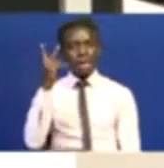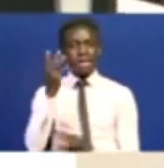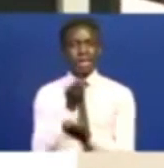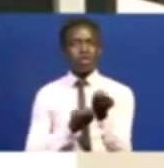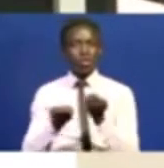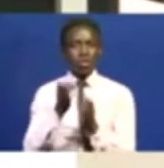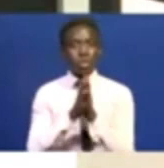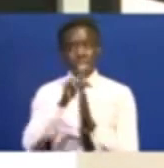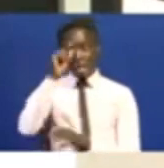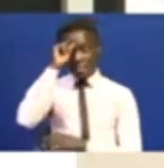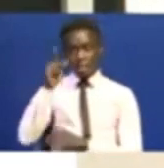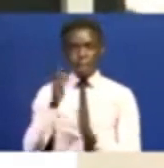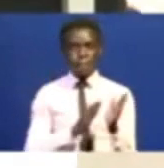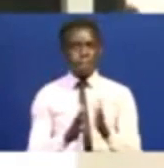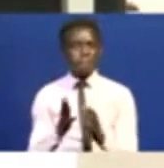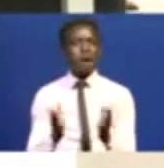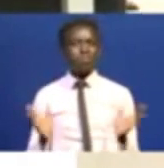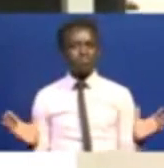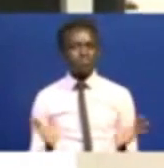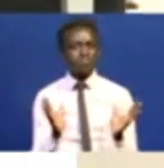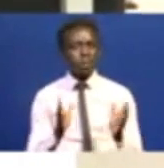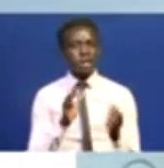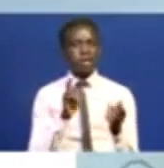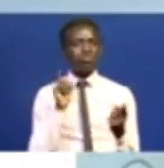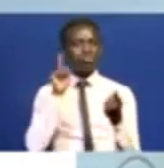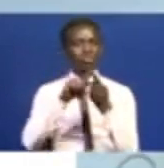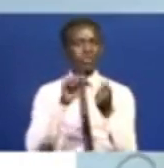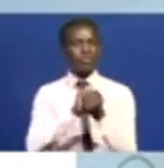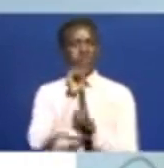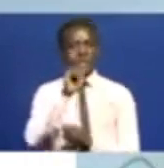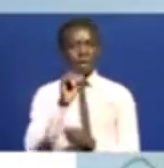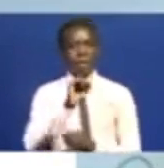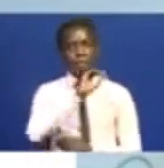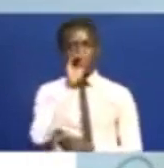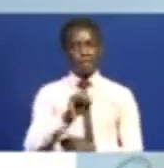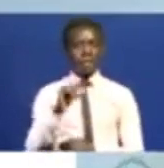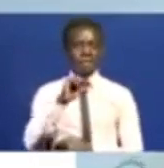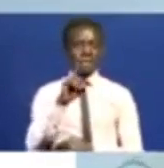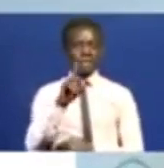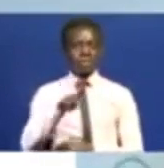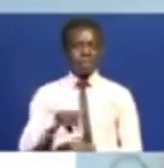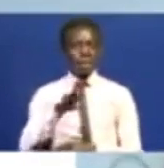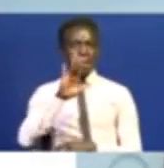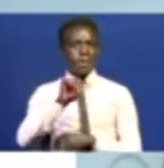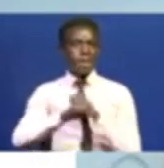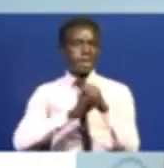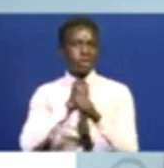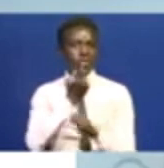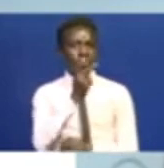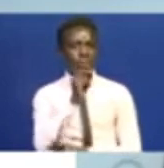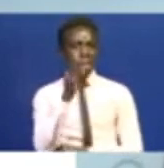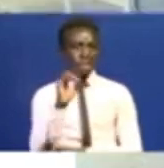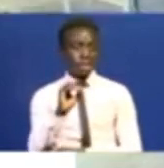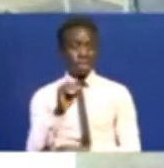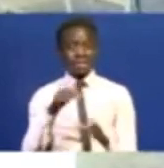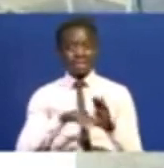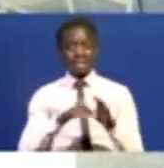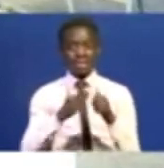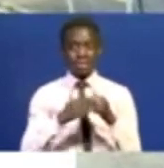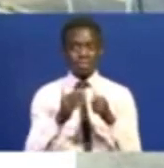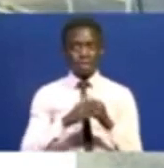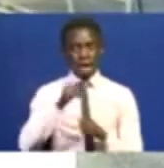with the government planning to boost this to 15% of GDP by 2030. In September, the government removed the